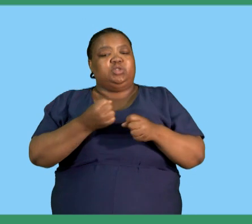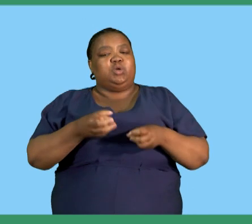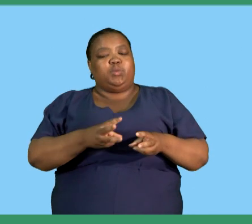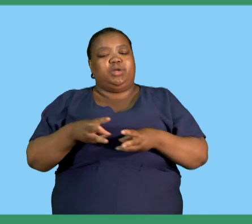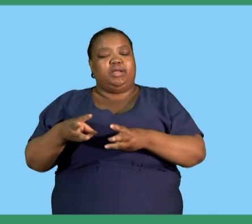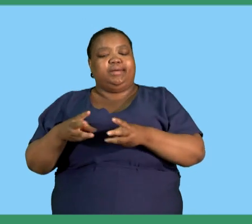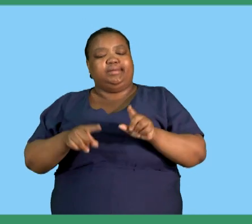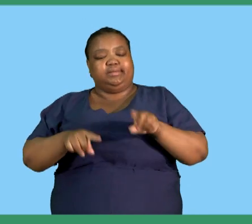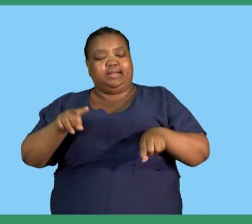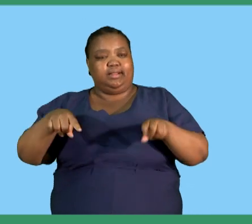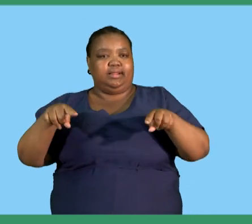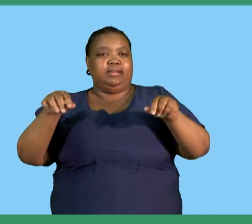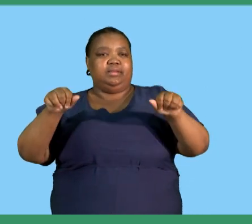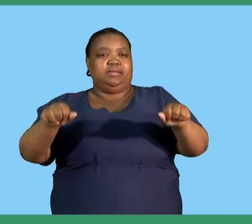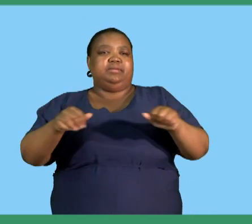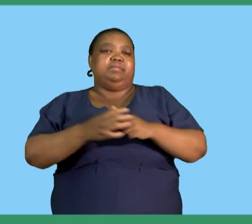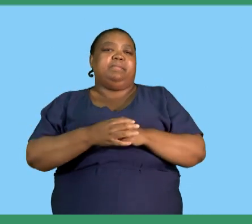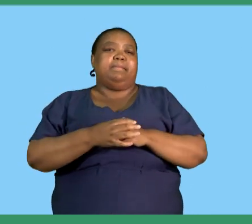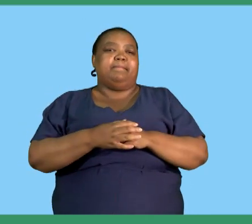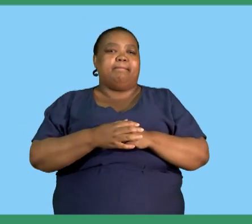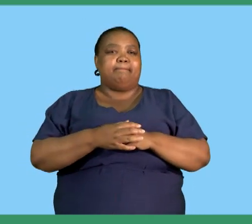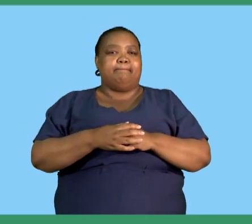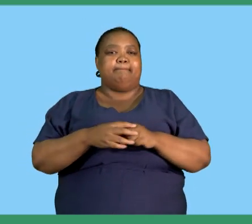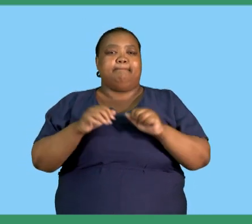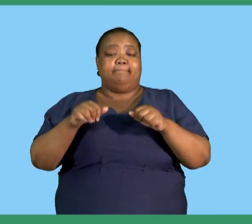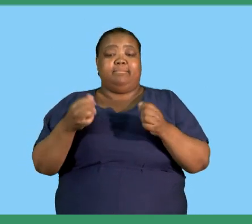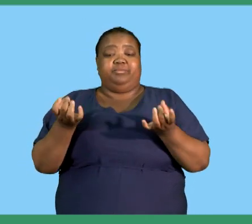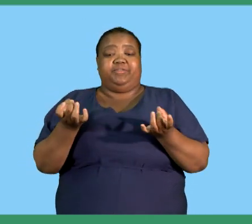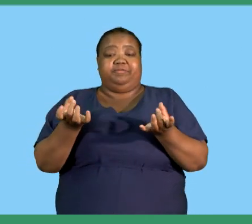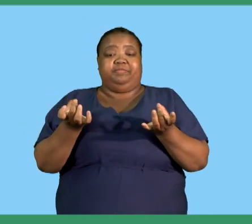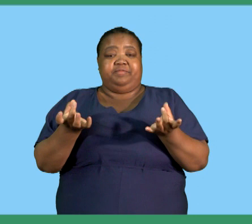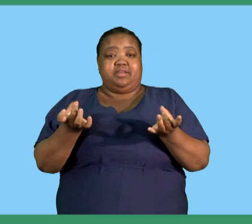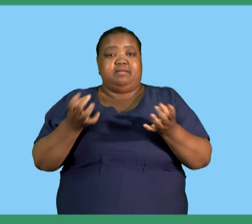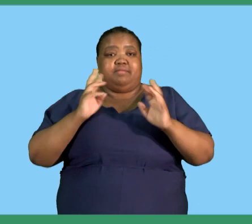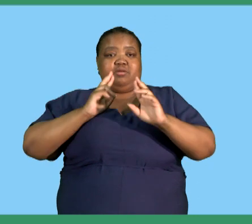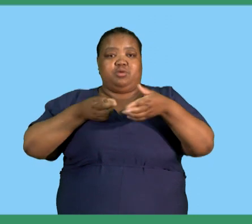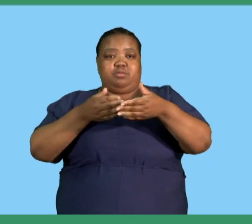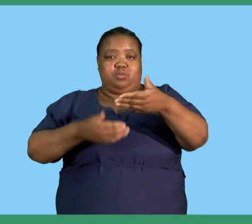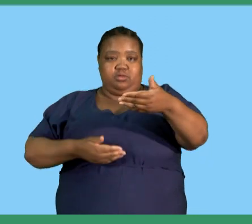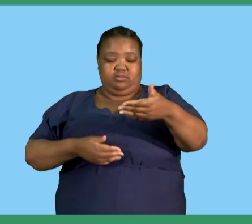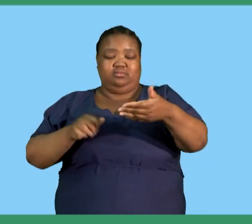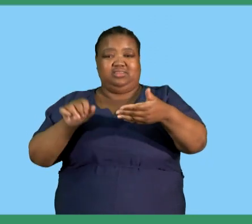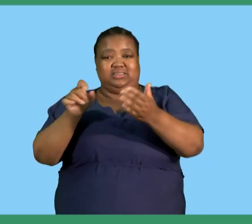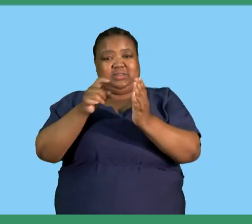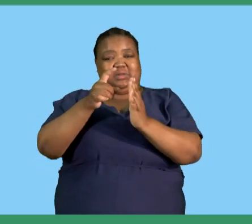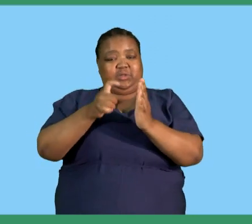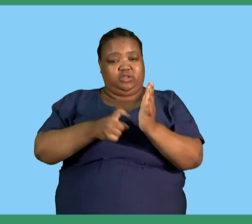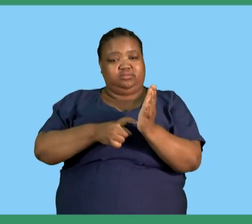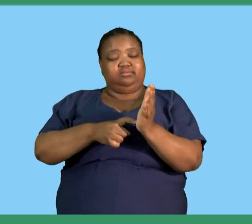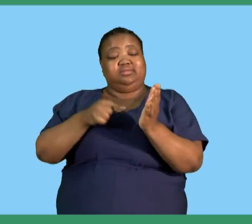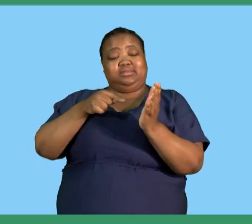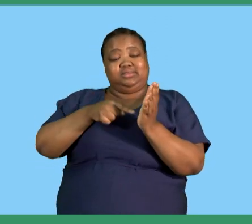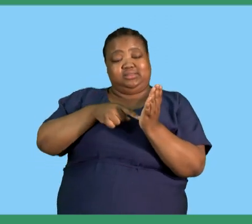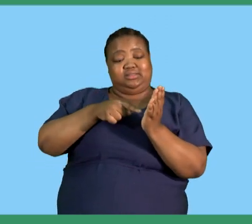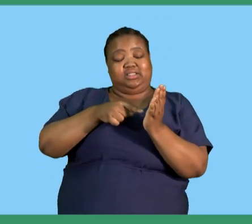to read other applications, send the feedback report and a second set of questions or